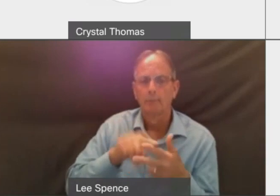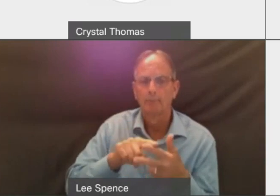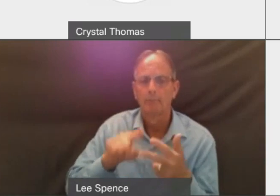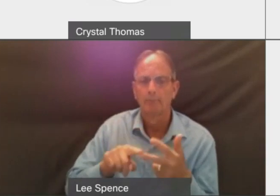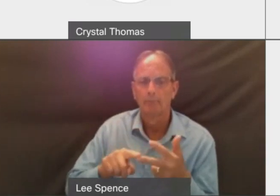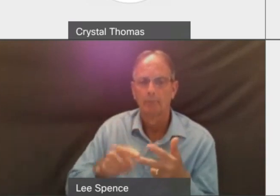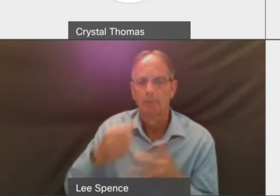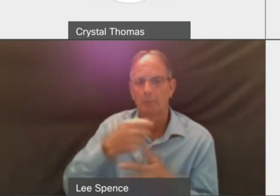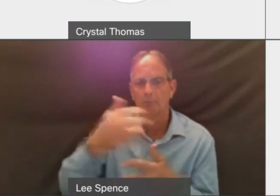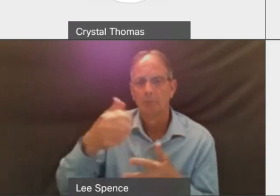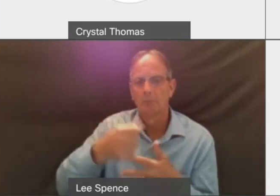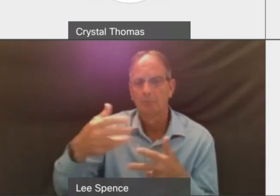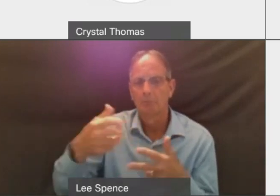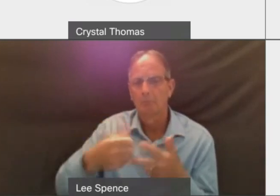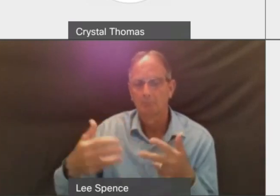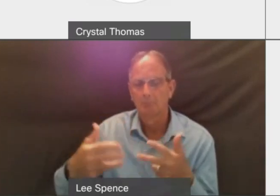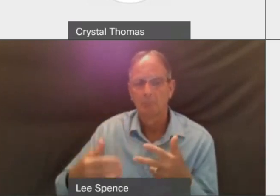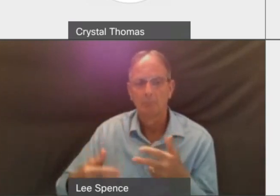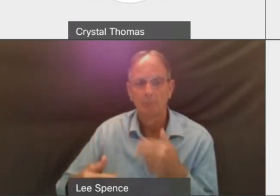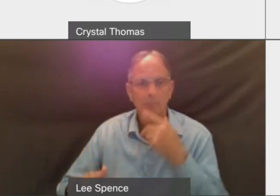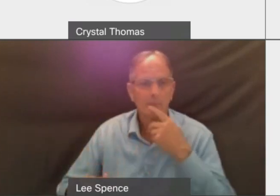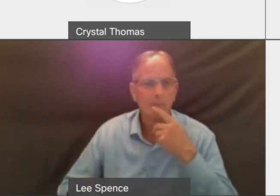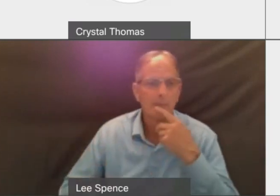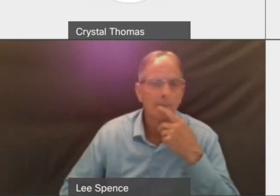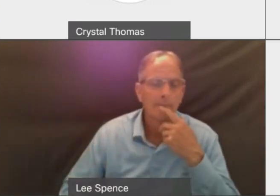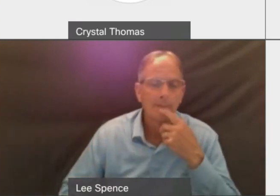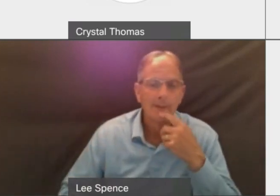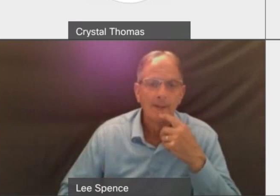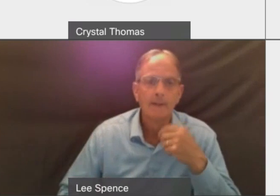initiatives. So the